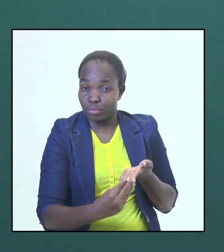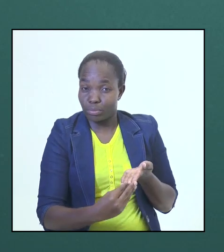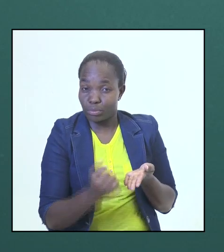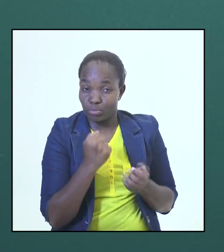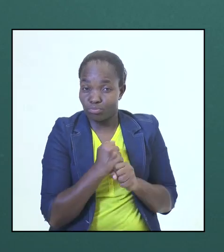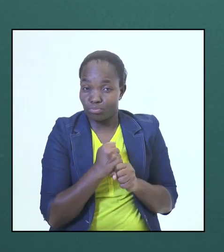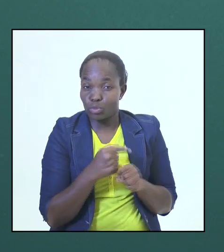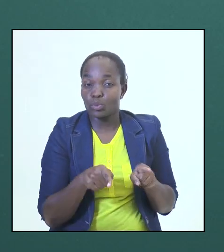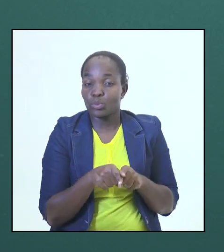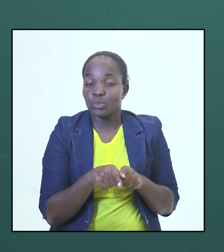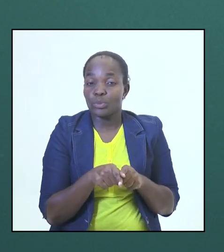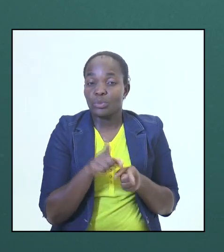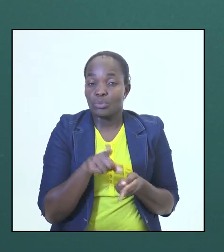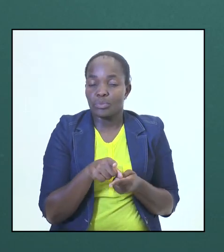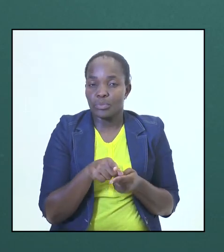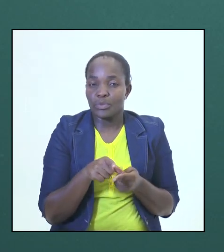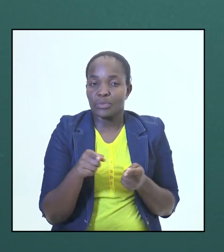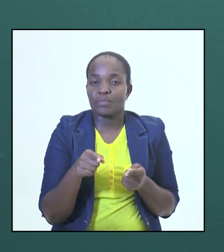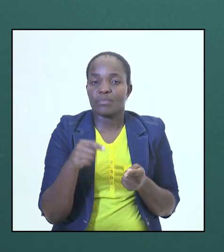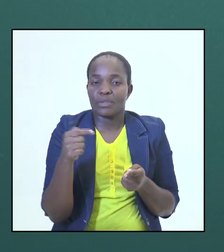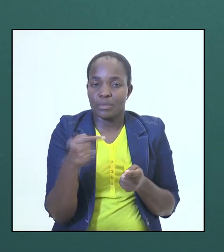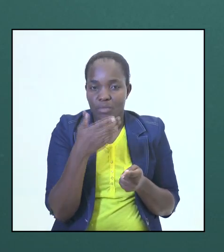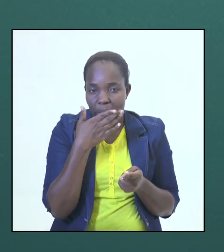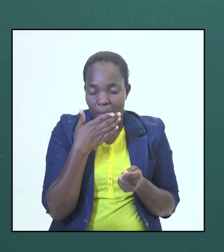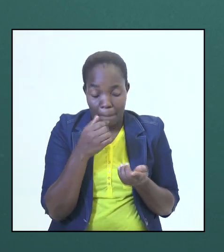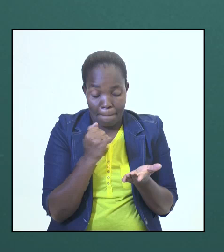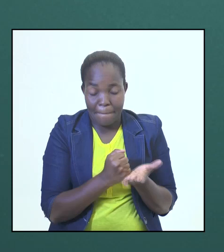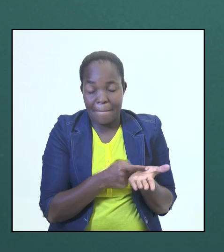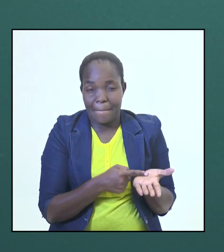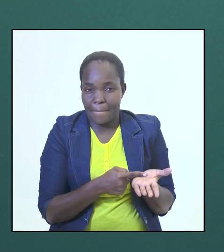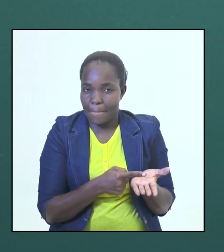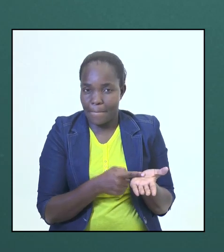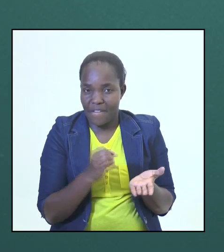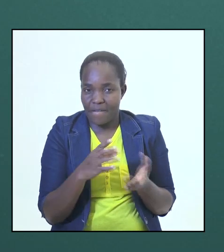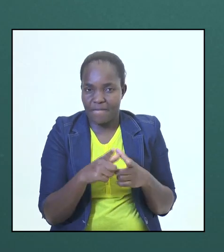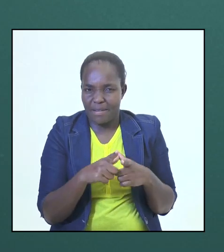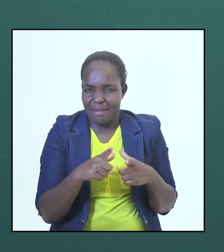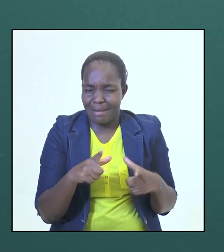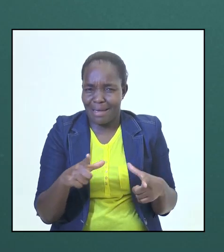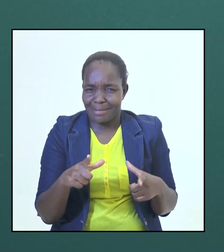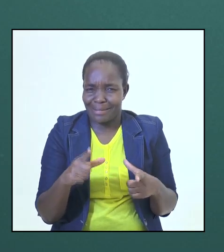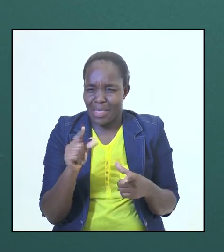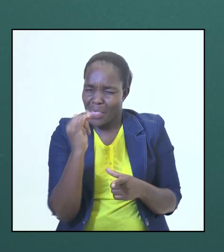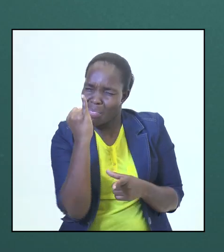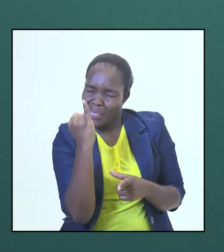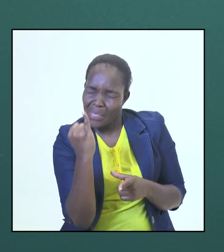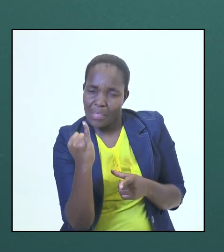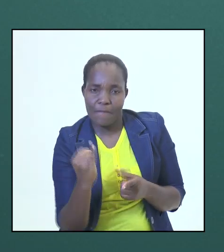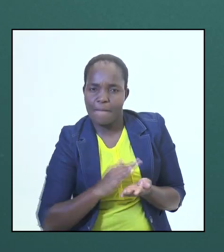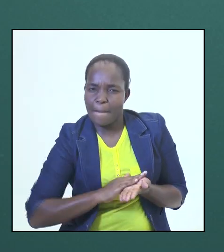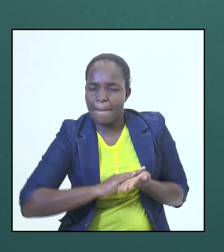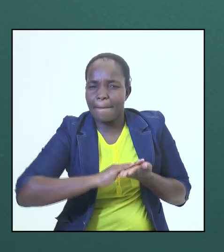maximize glucose production, especially in that they have a large, thin and flat surface area to